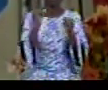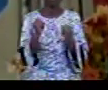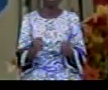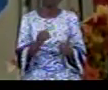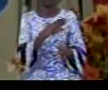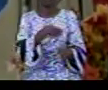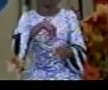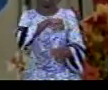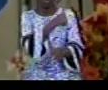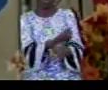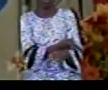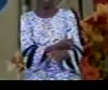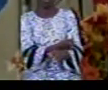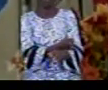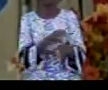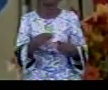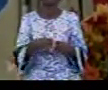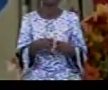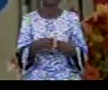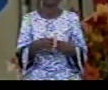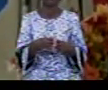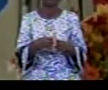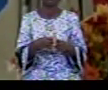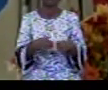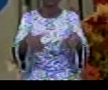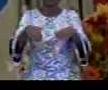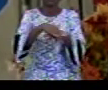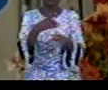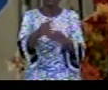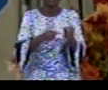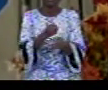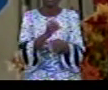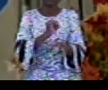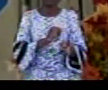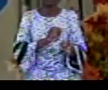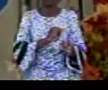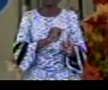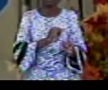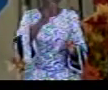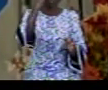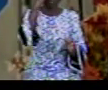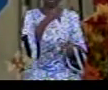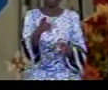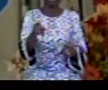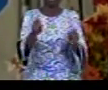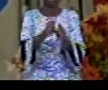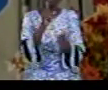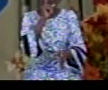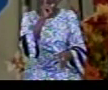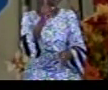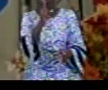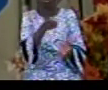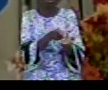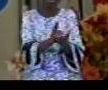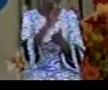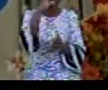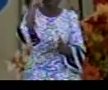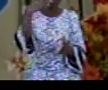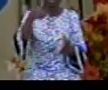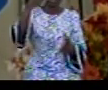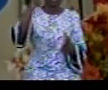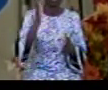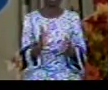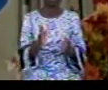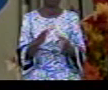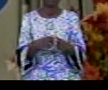Over the years, I personally have known you as a true man of God. I believe we all will